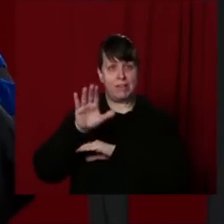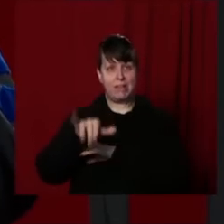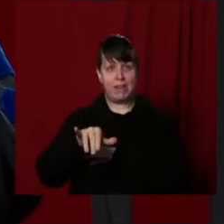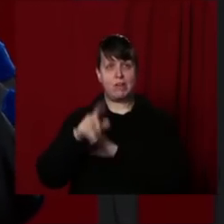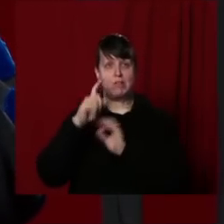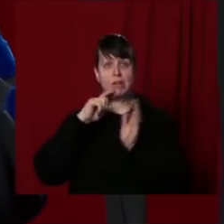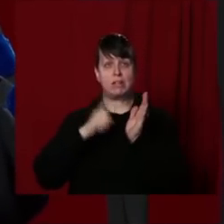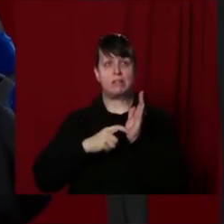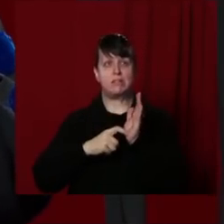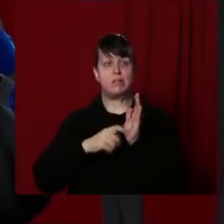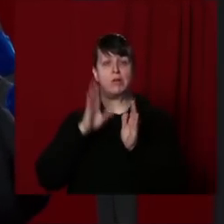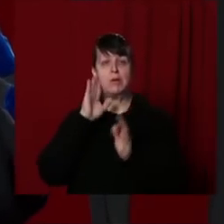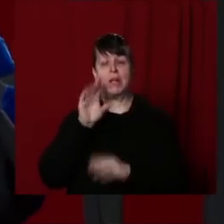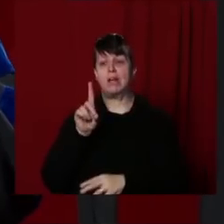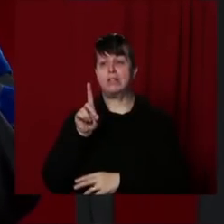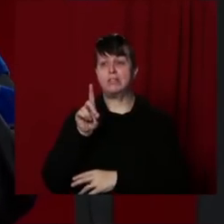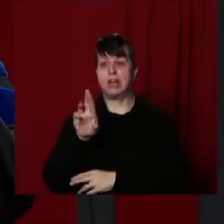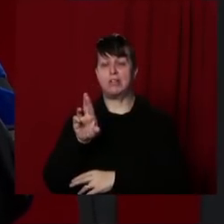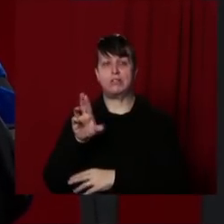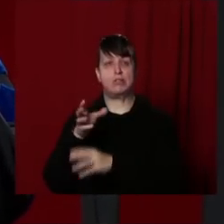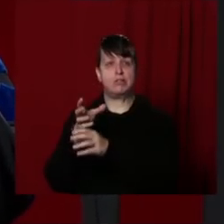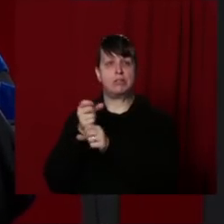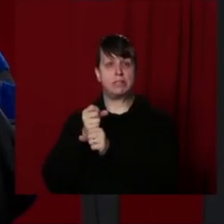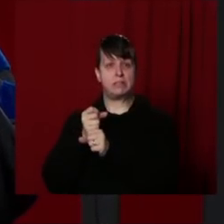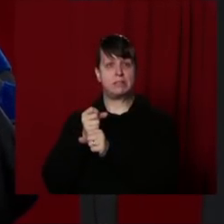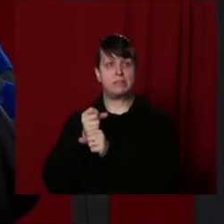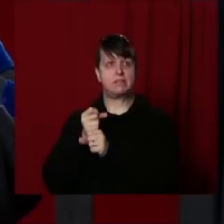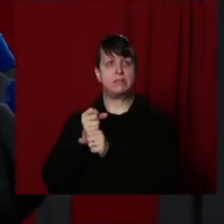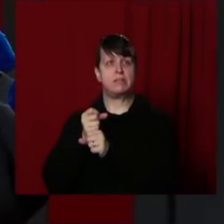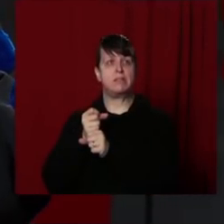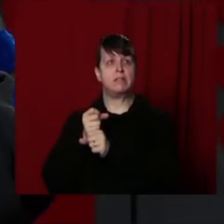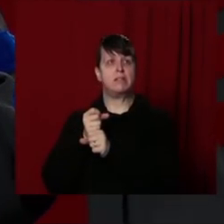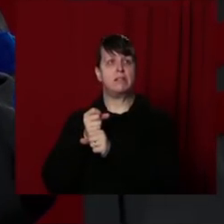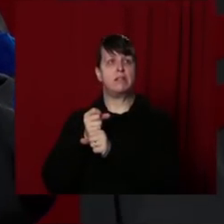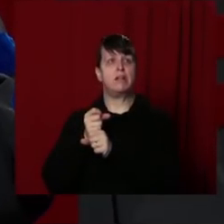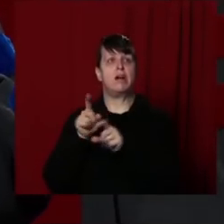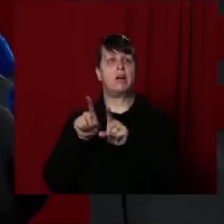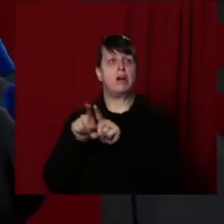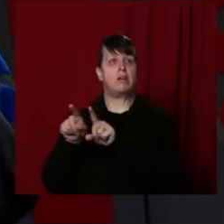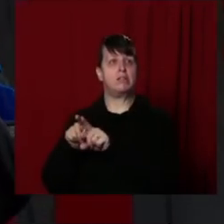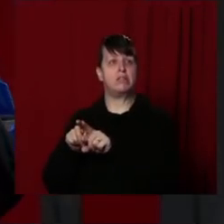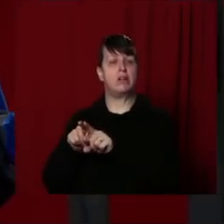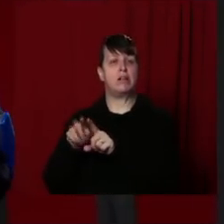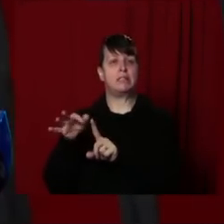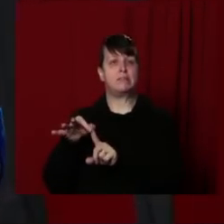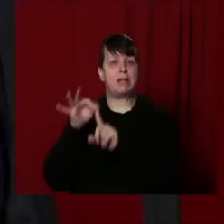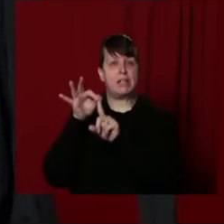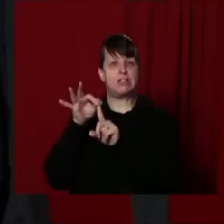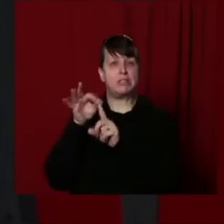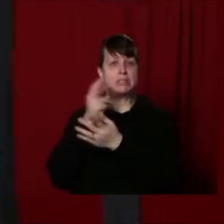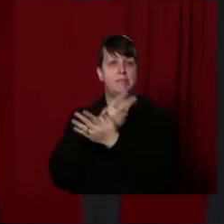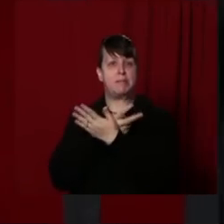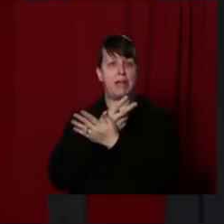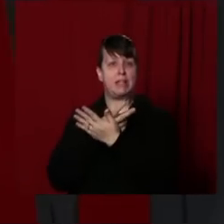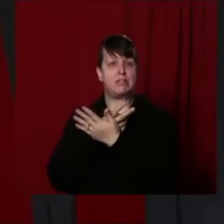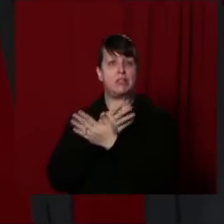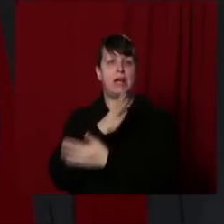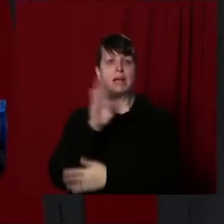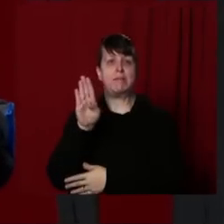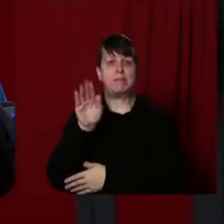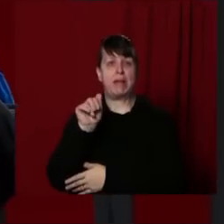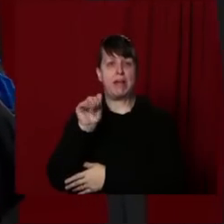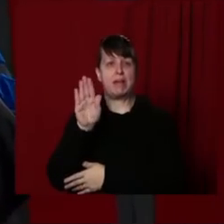will be our doctoral degree recipients, followed by specialist, master's, and bachelor's degree.